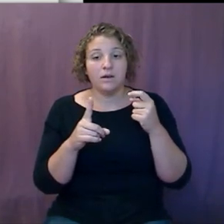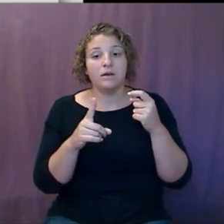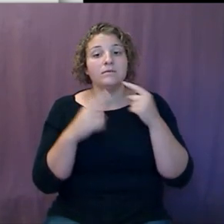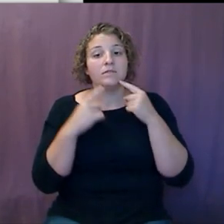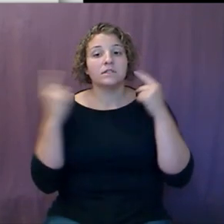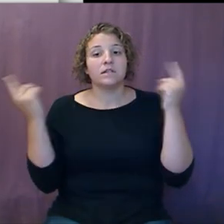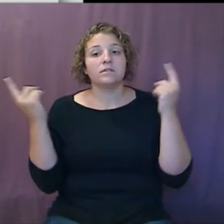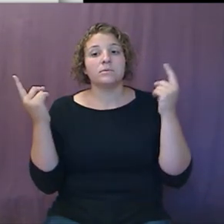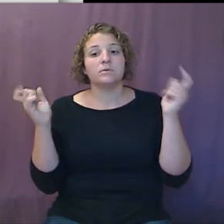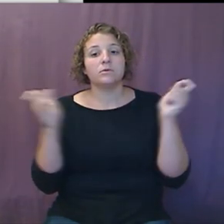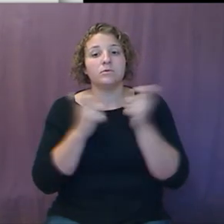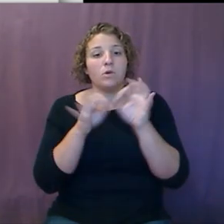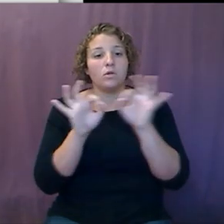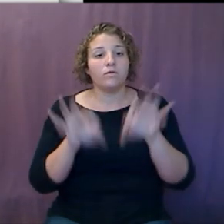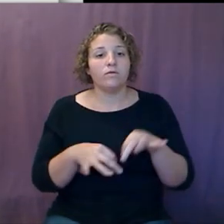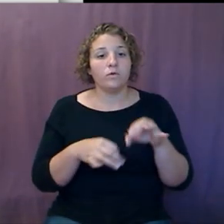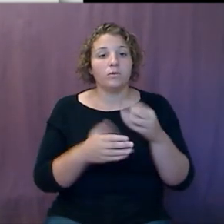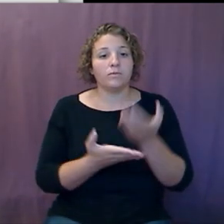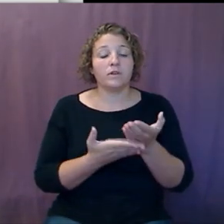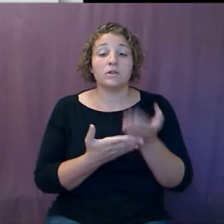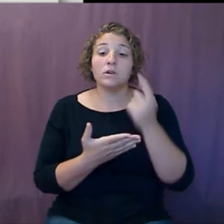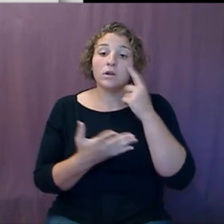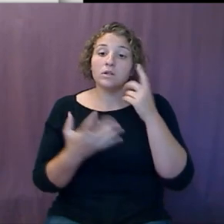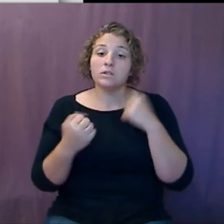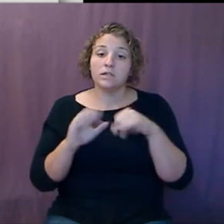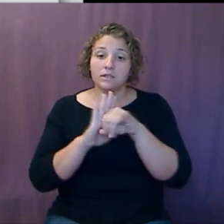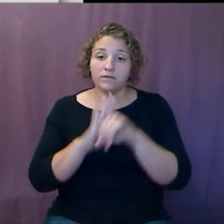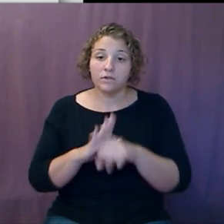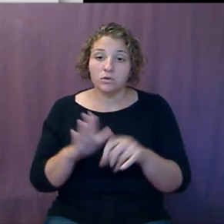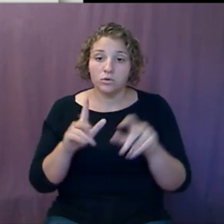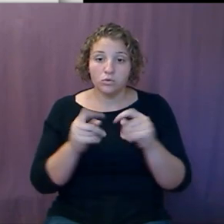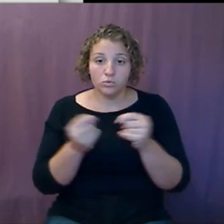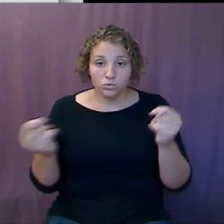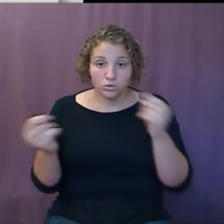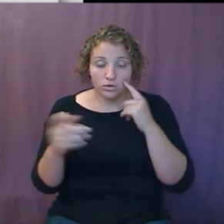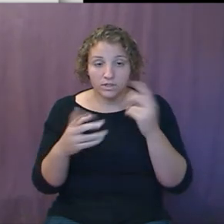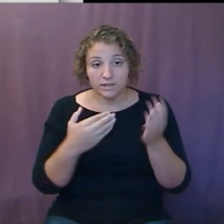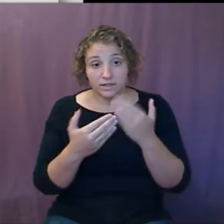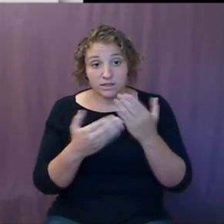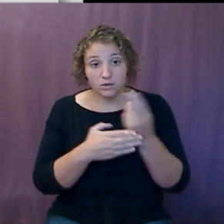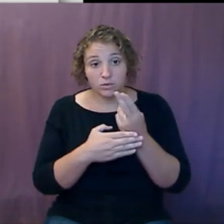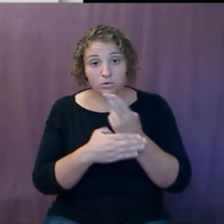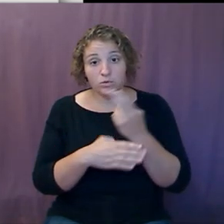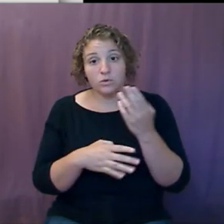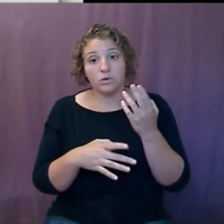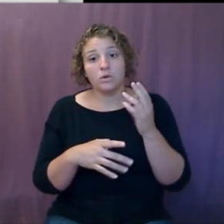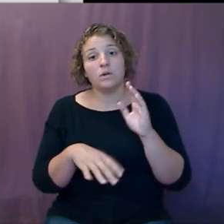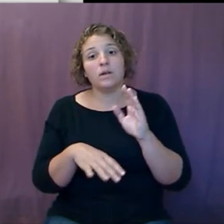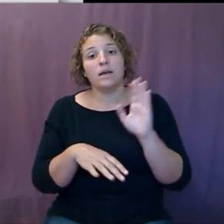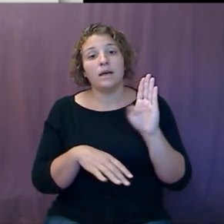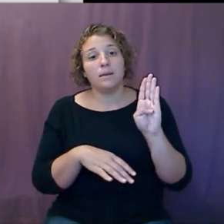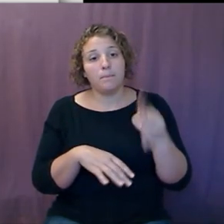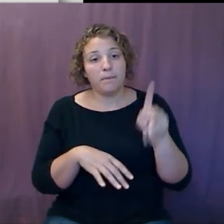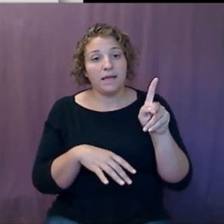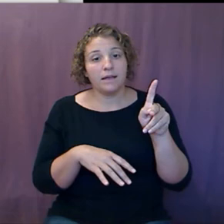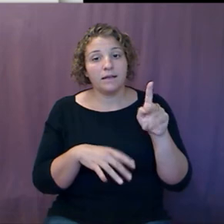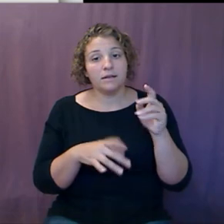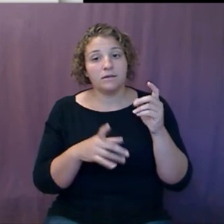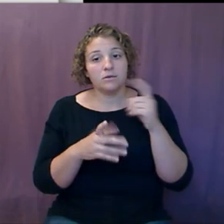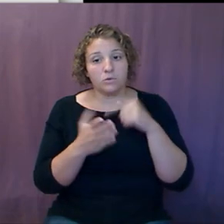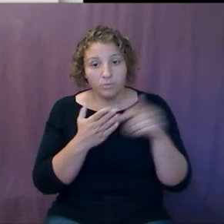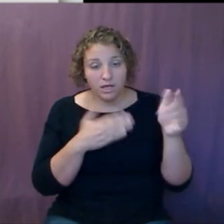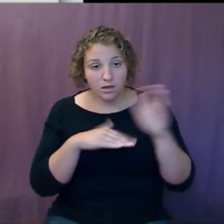form factor the identification verification tools that are easily working or at work at the corner bank to access cash or online to pay